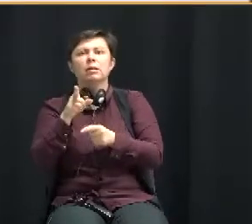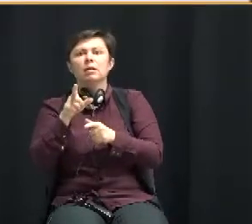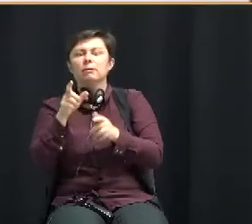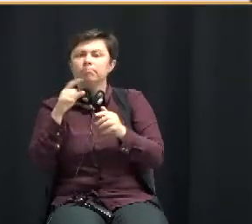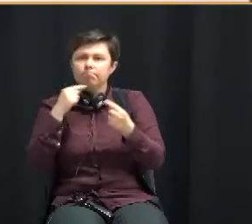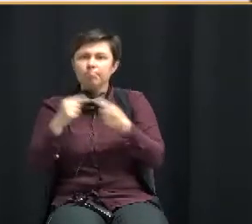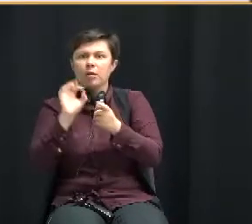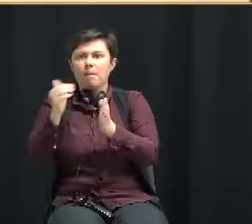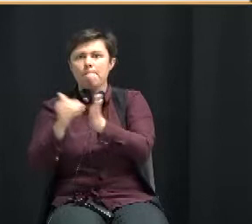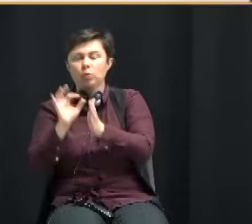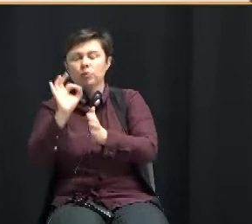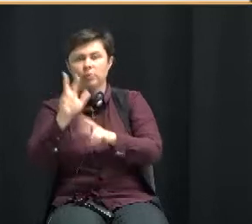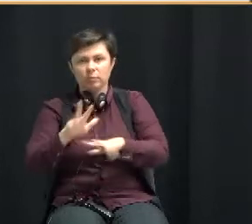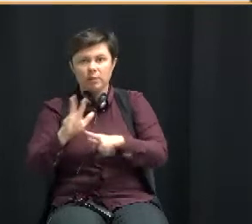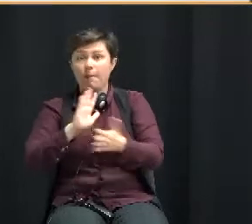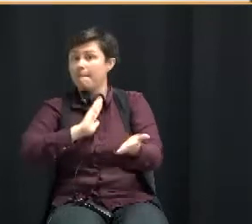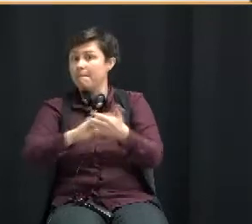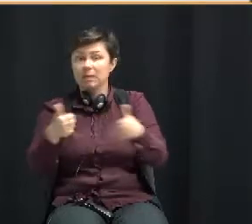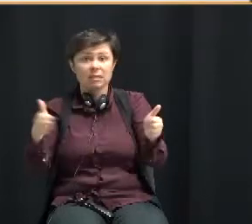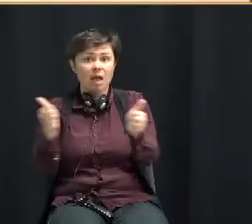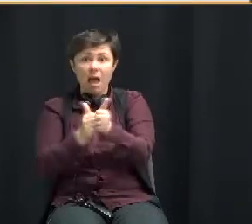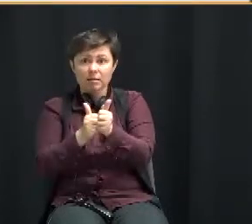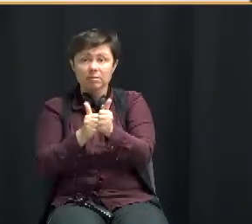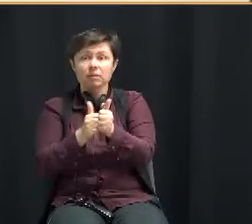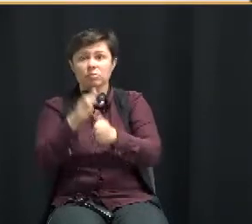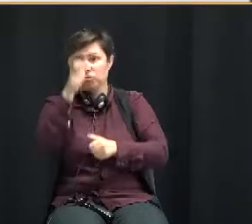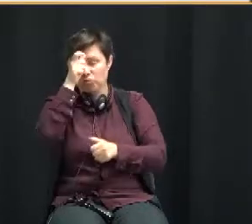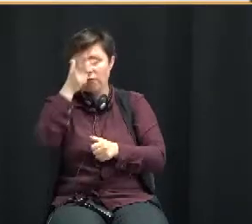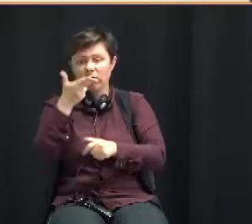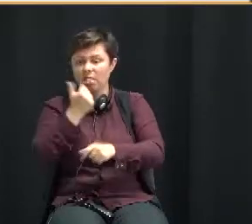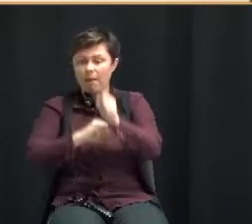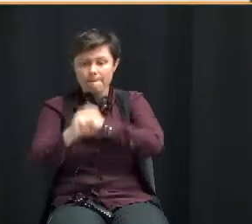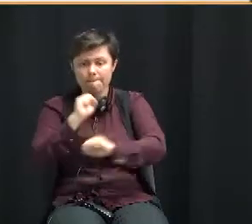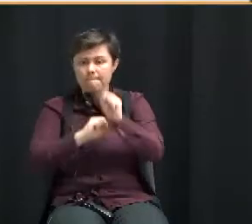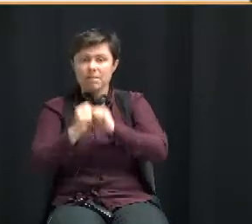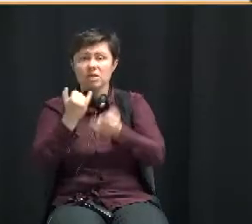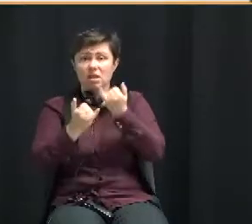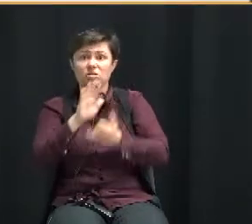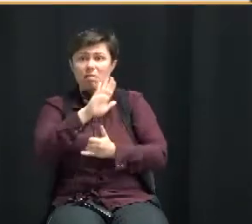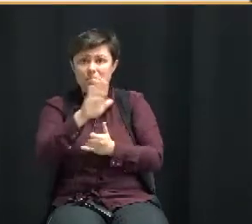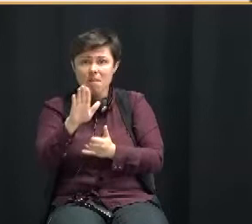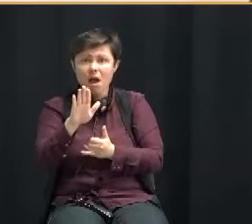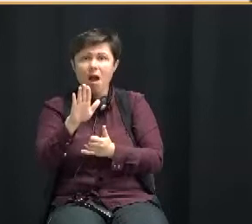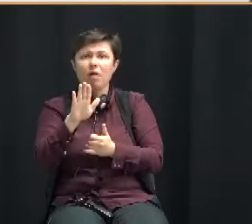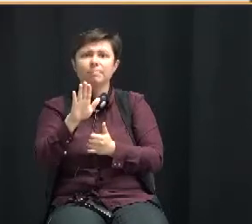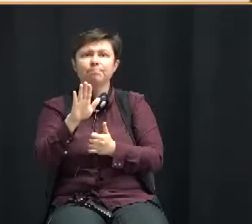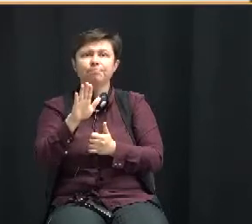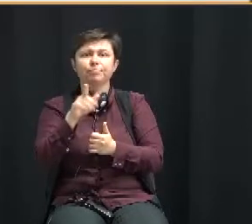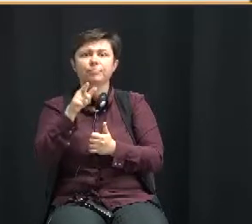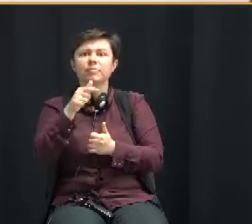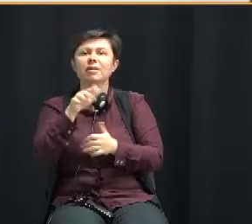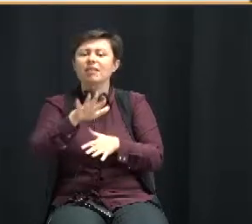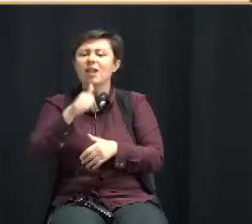a law of every disabled person. Without assistance, without such